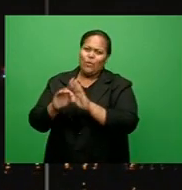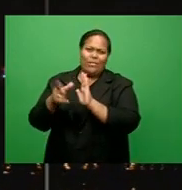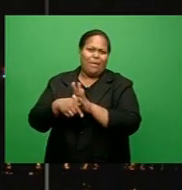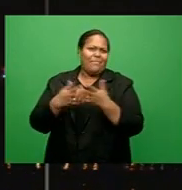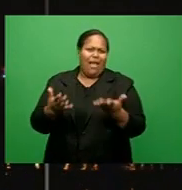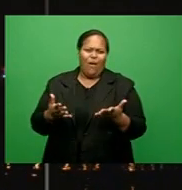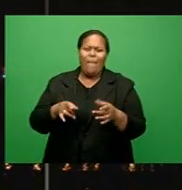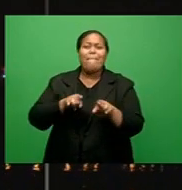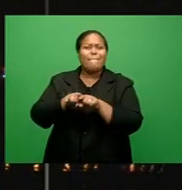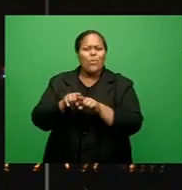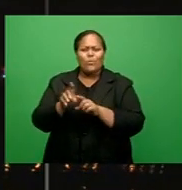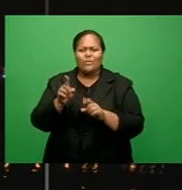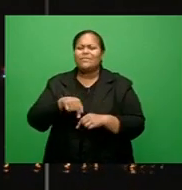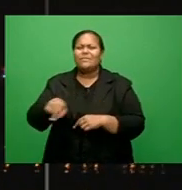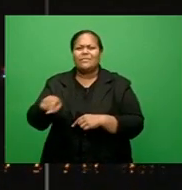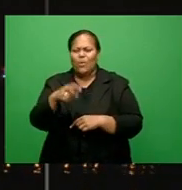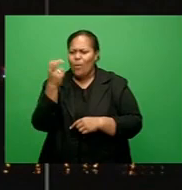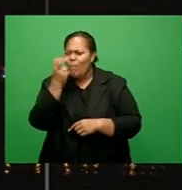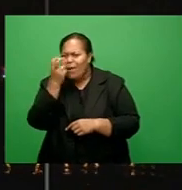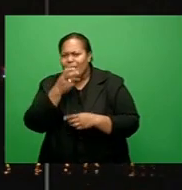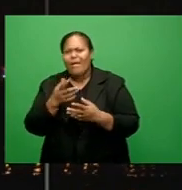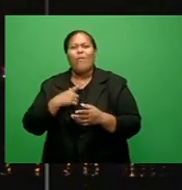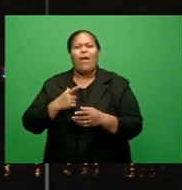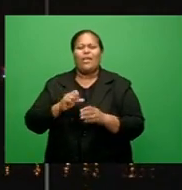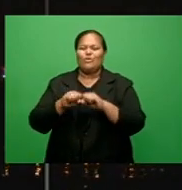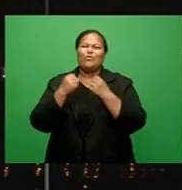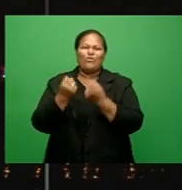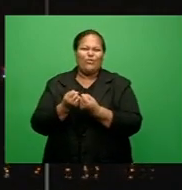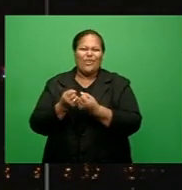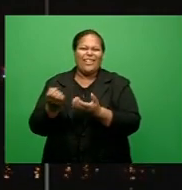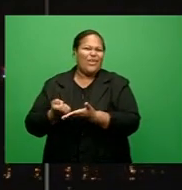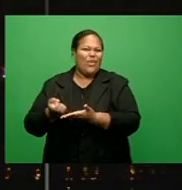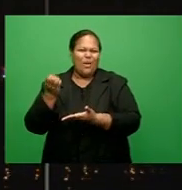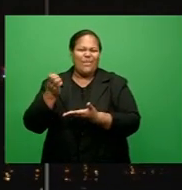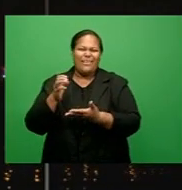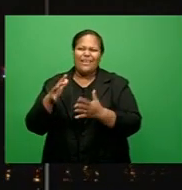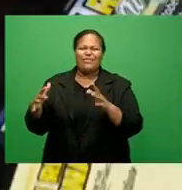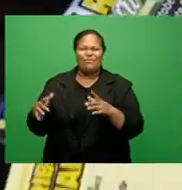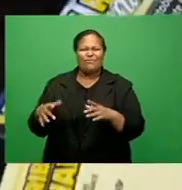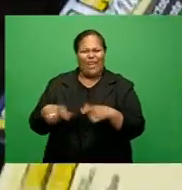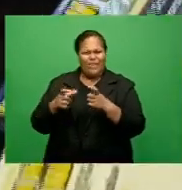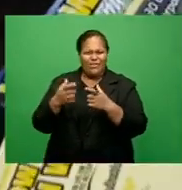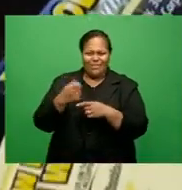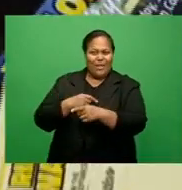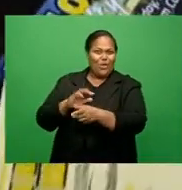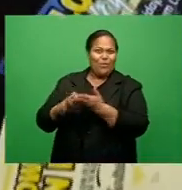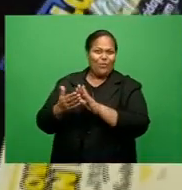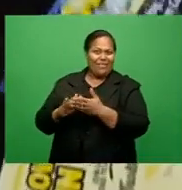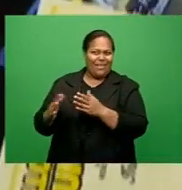social and economic challenges when out in the community. Kelly Vavala reports.